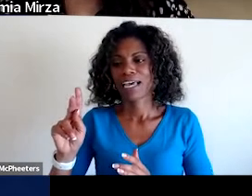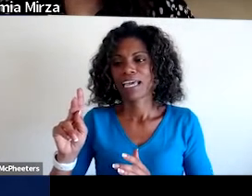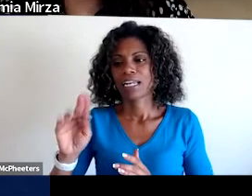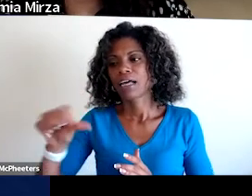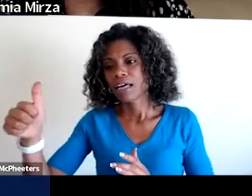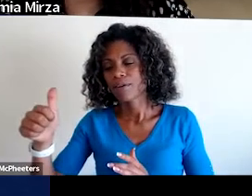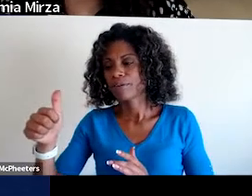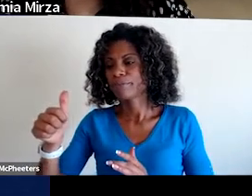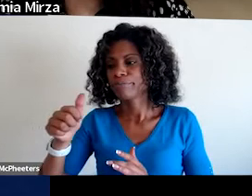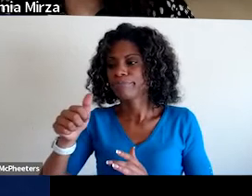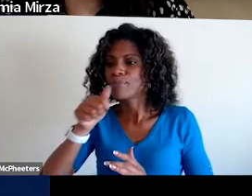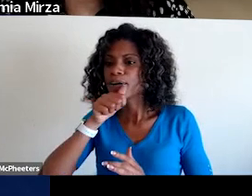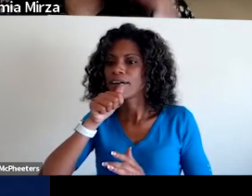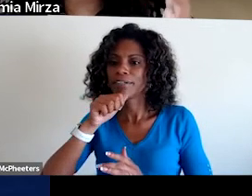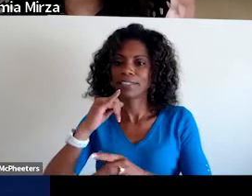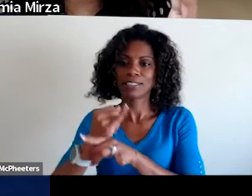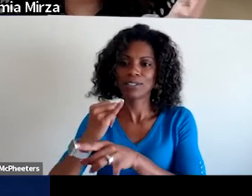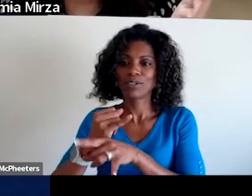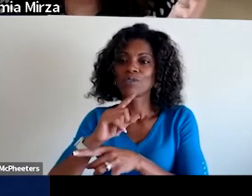these